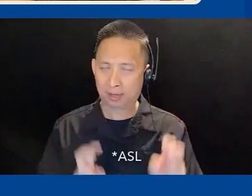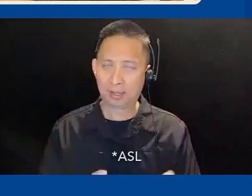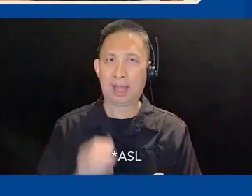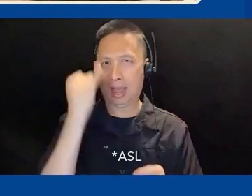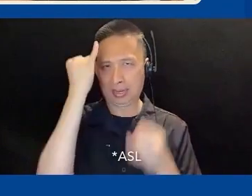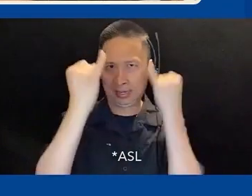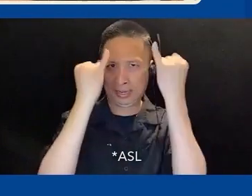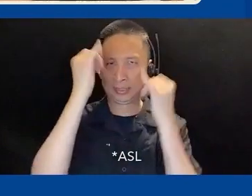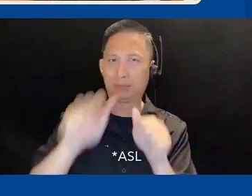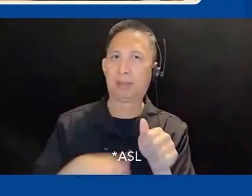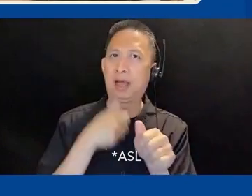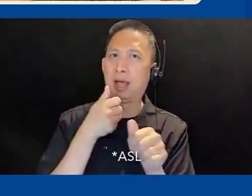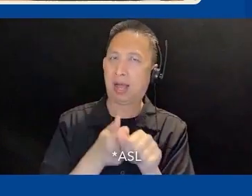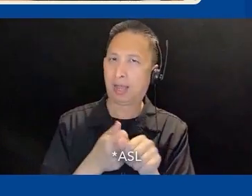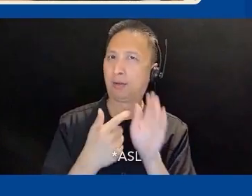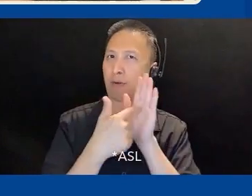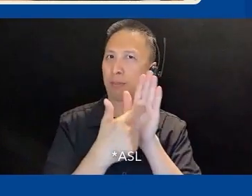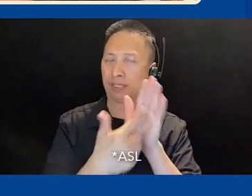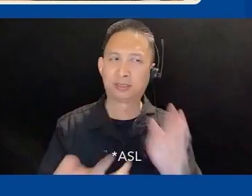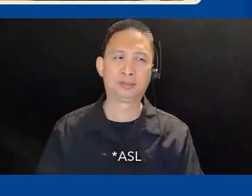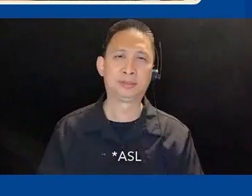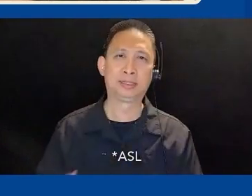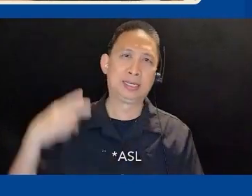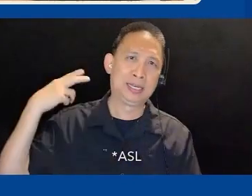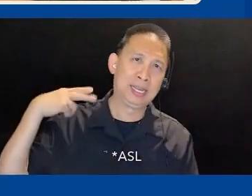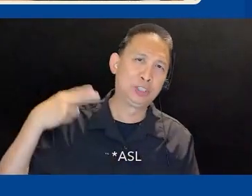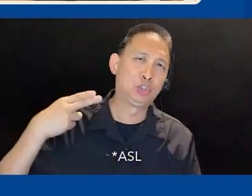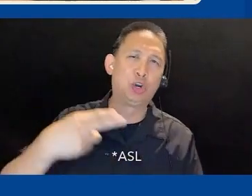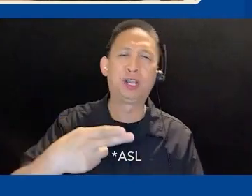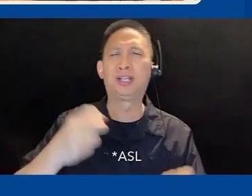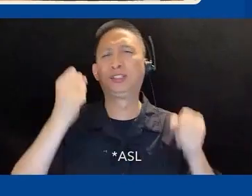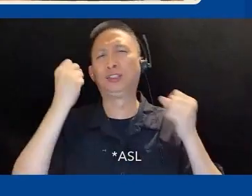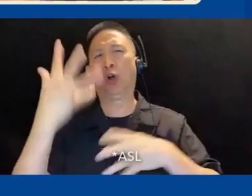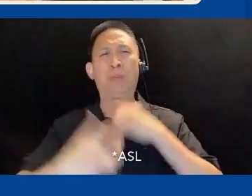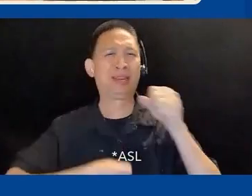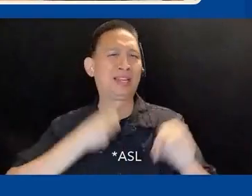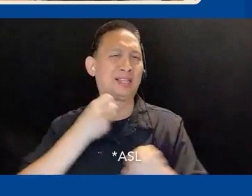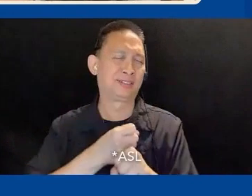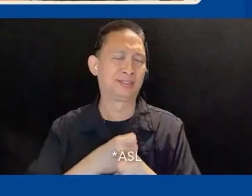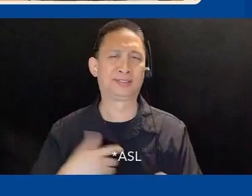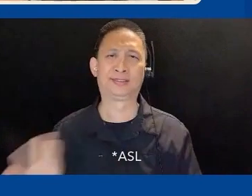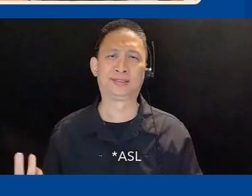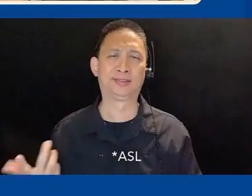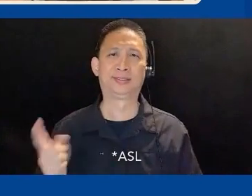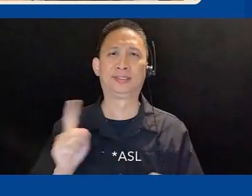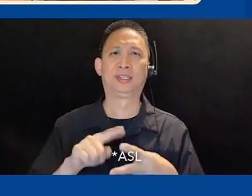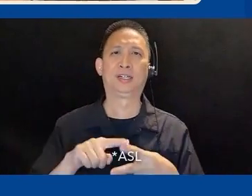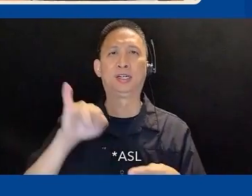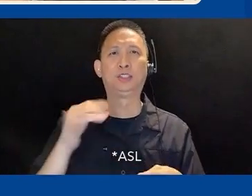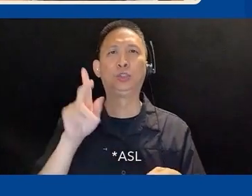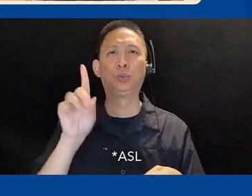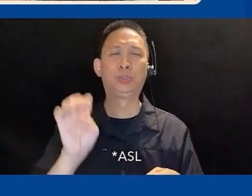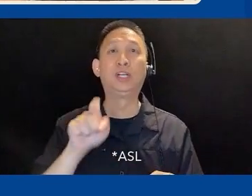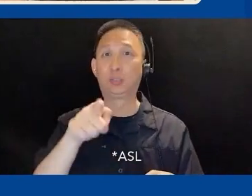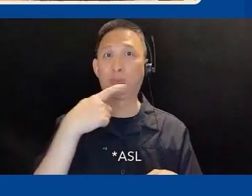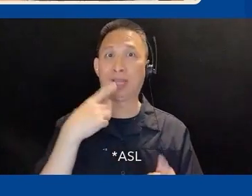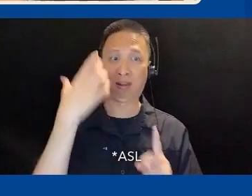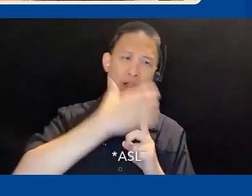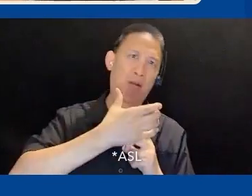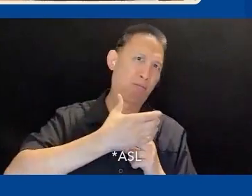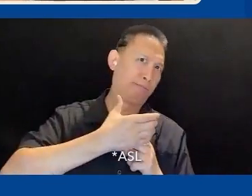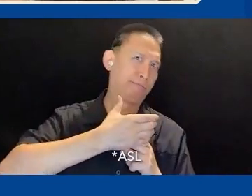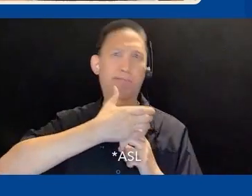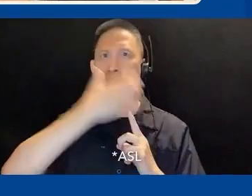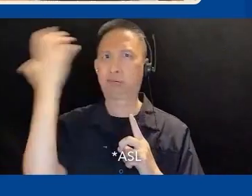because there's history, there's decades of history. Jude, I loved what you said about stripping away, that kind of act of